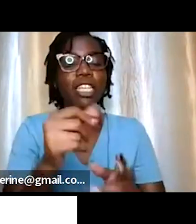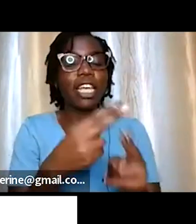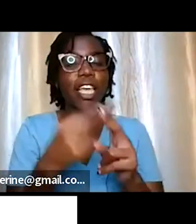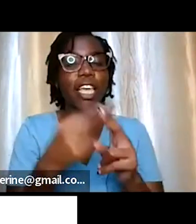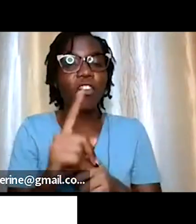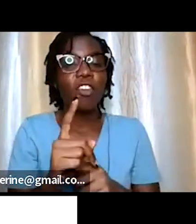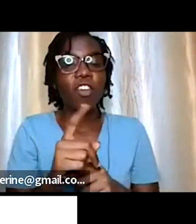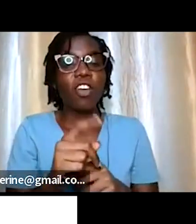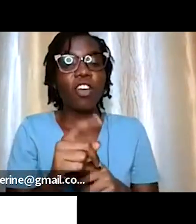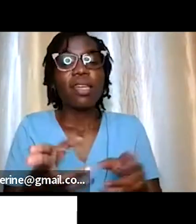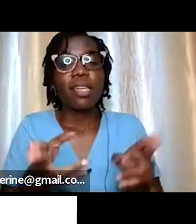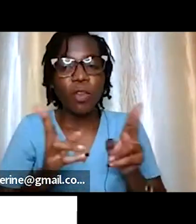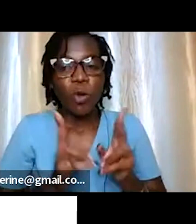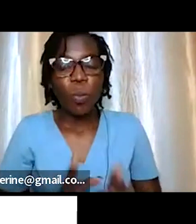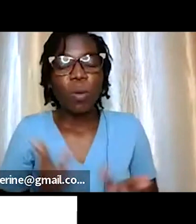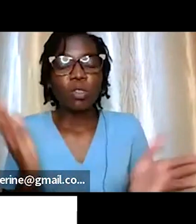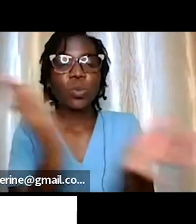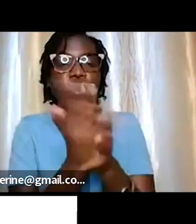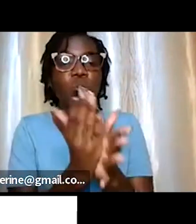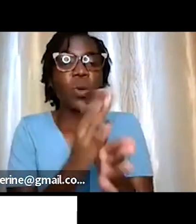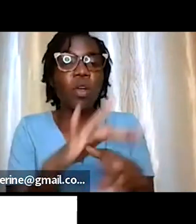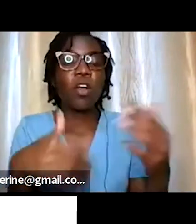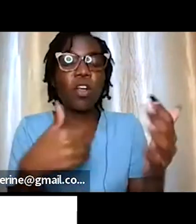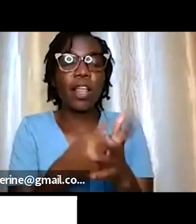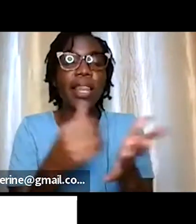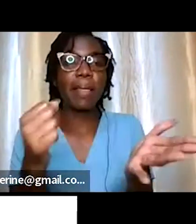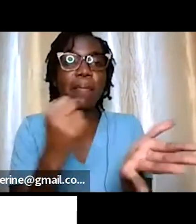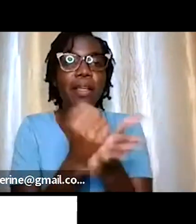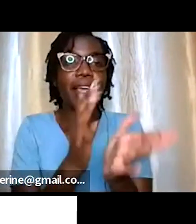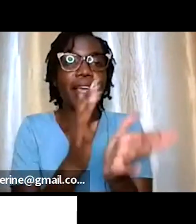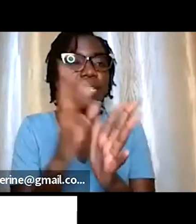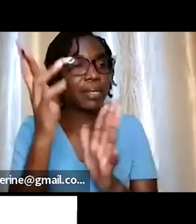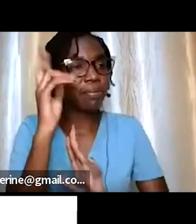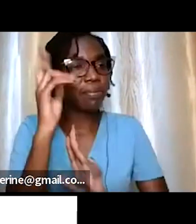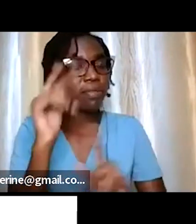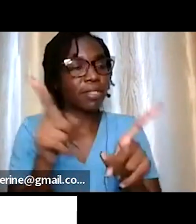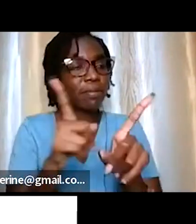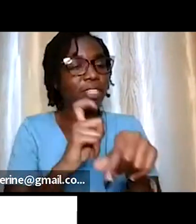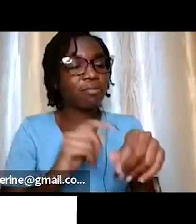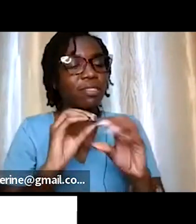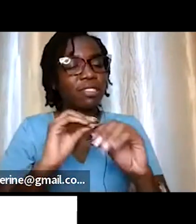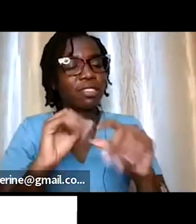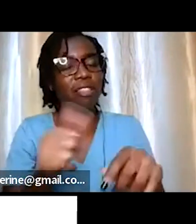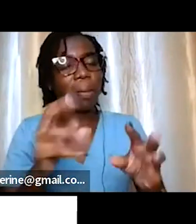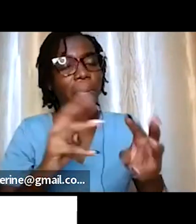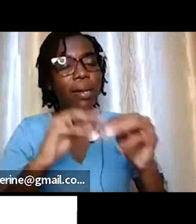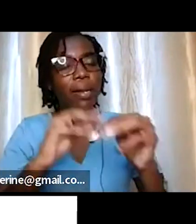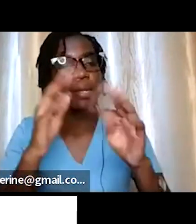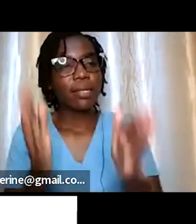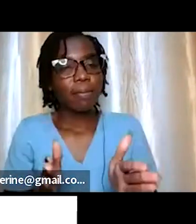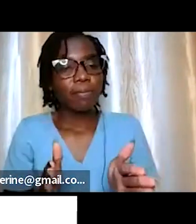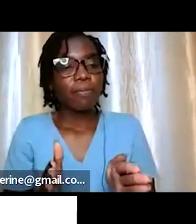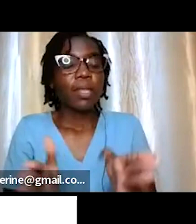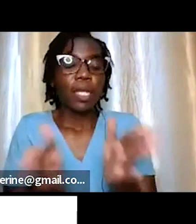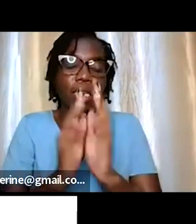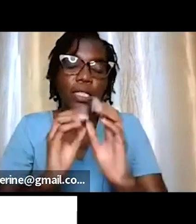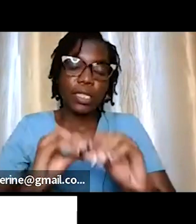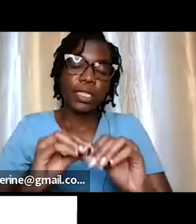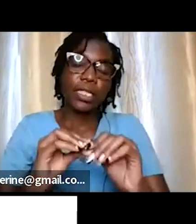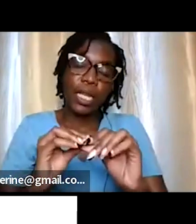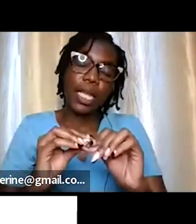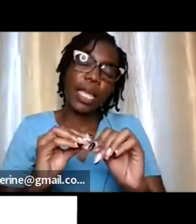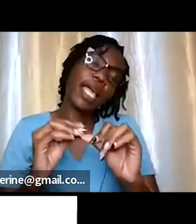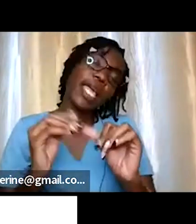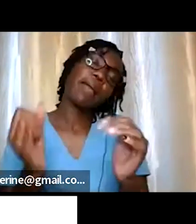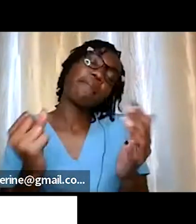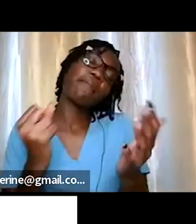right? So all of us are employees, and remember to also just teach the other managers, teach your employees that you're also an employee in as much as